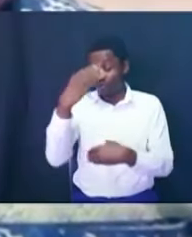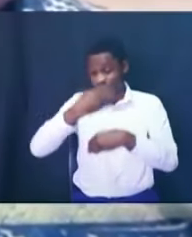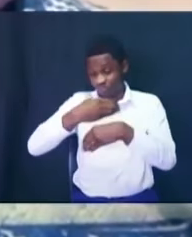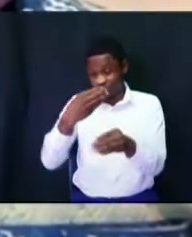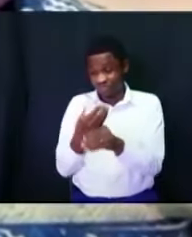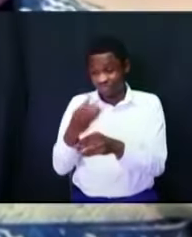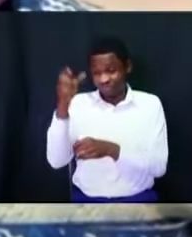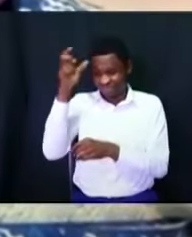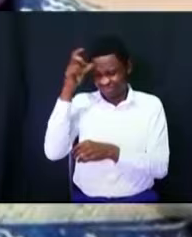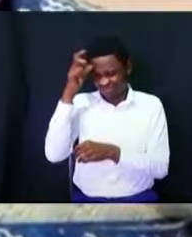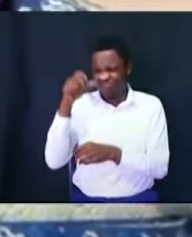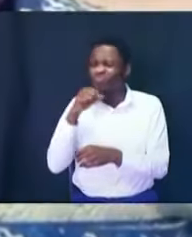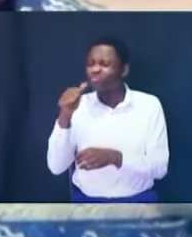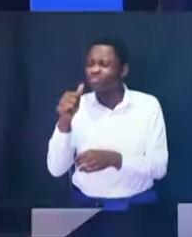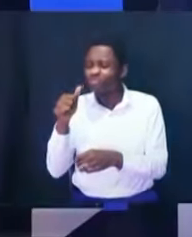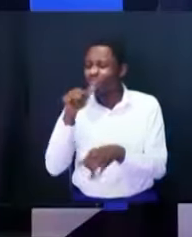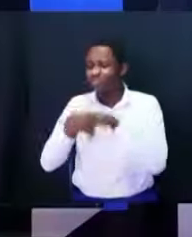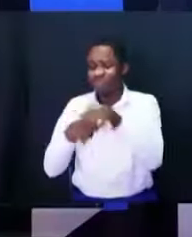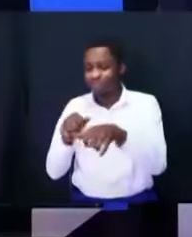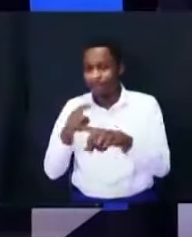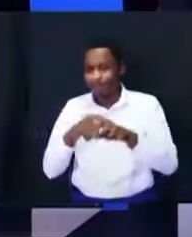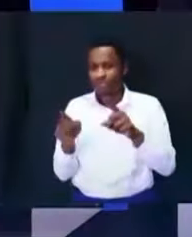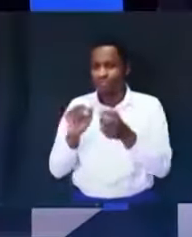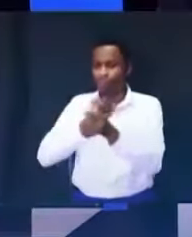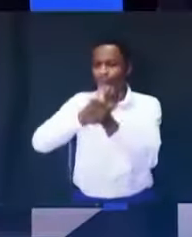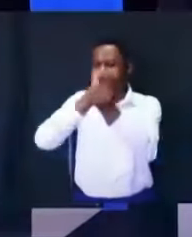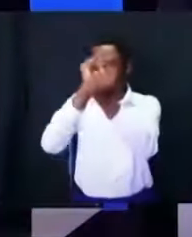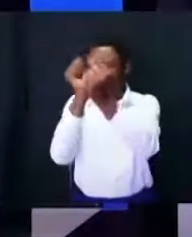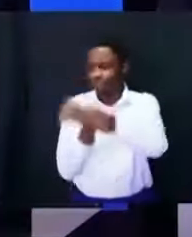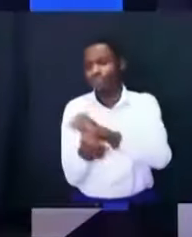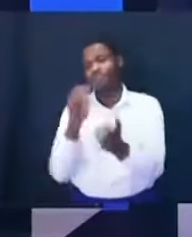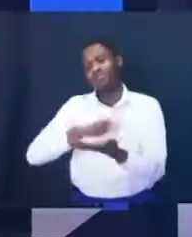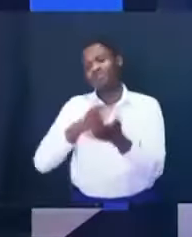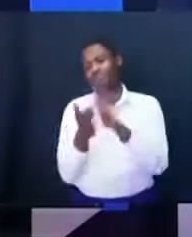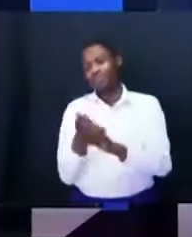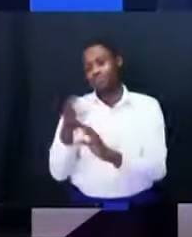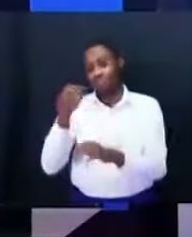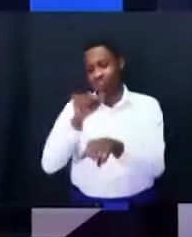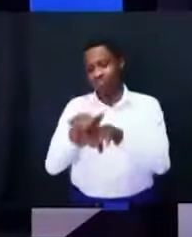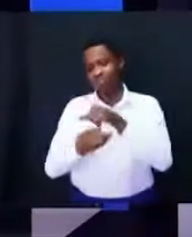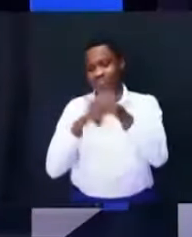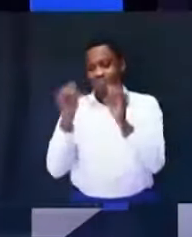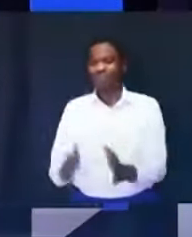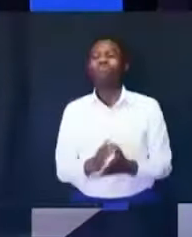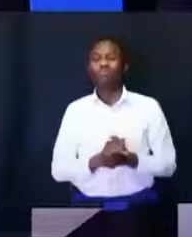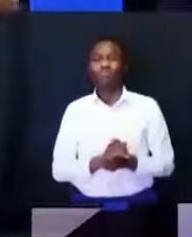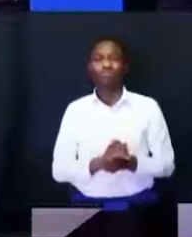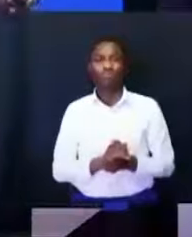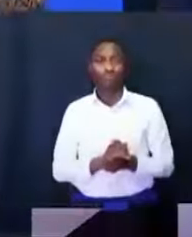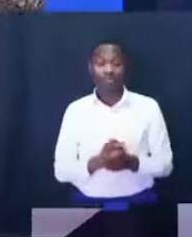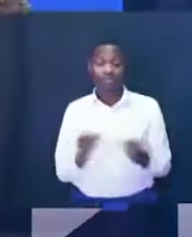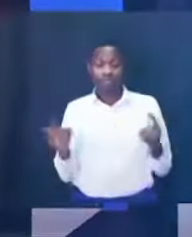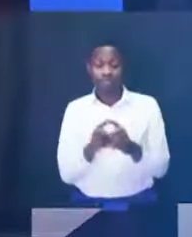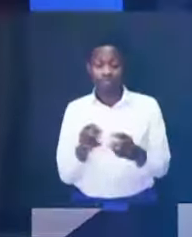deceiver but he has become a deceiver in deception I'm saying that it's not just a weapon in Hisense